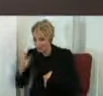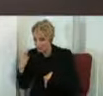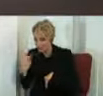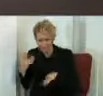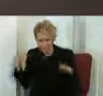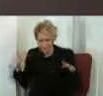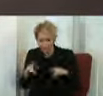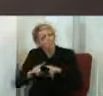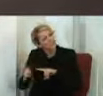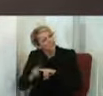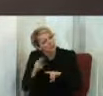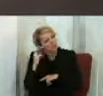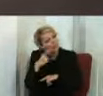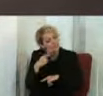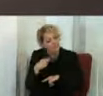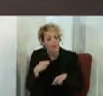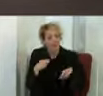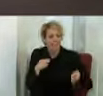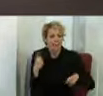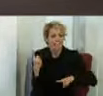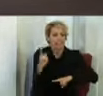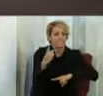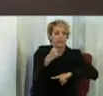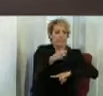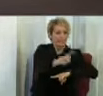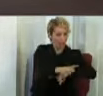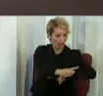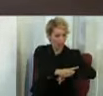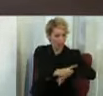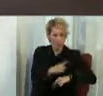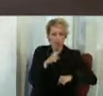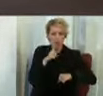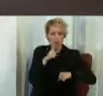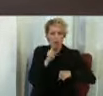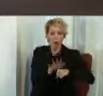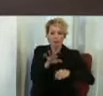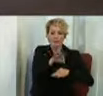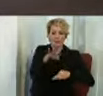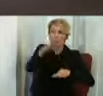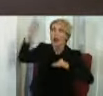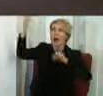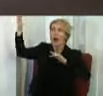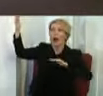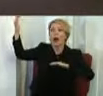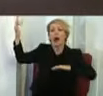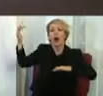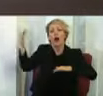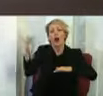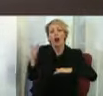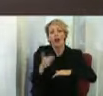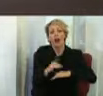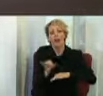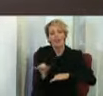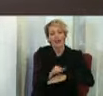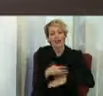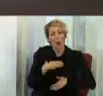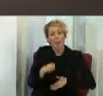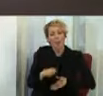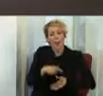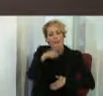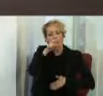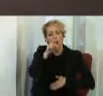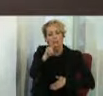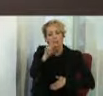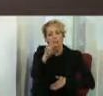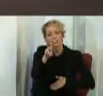reasons, but they gathered on this day. And on this day, it was that promised spirit that descended upon them like the dove. And scripture tells us that it